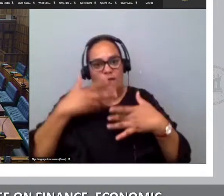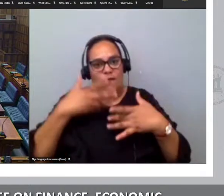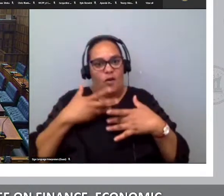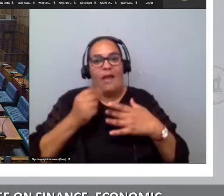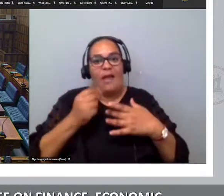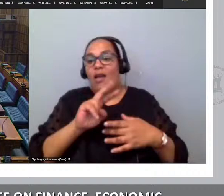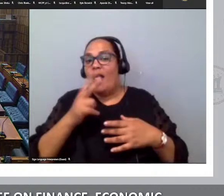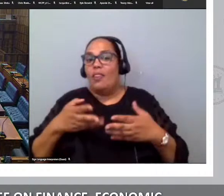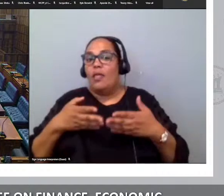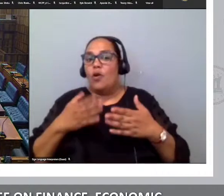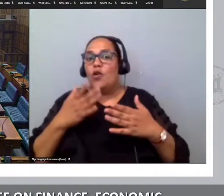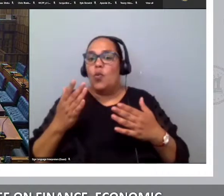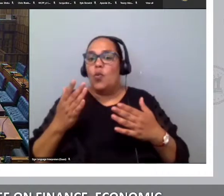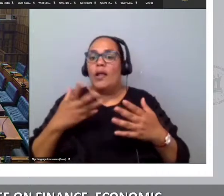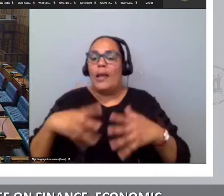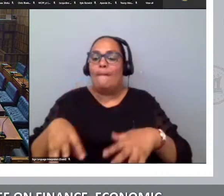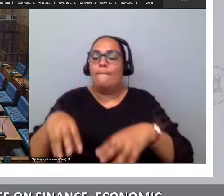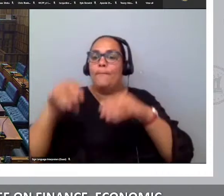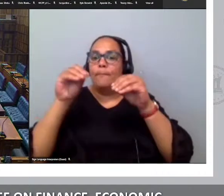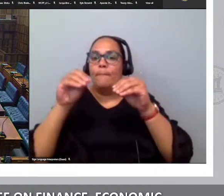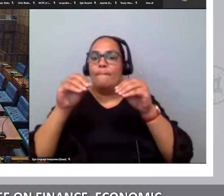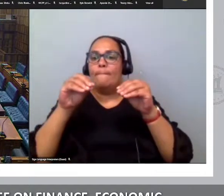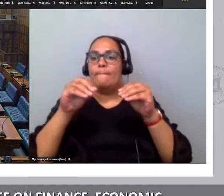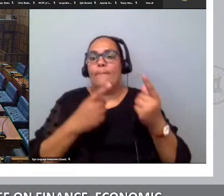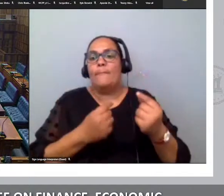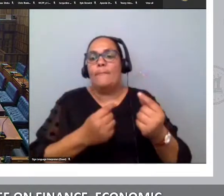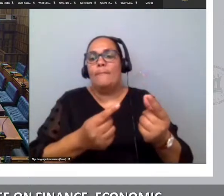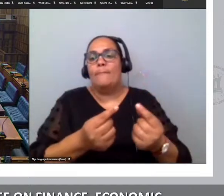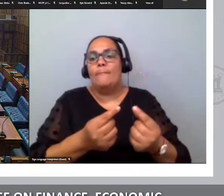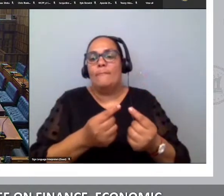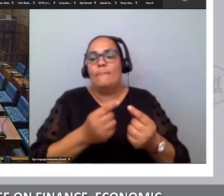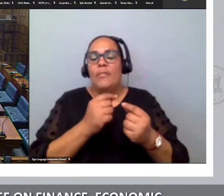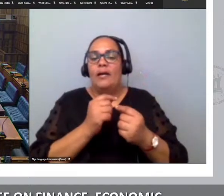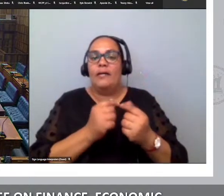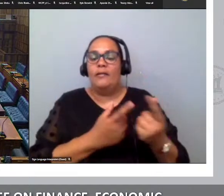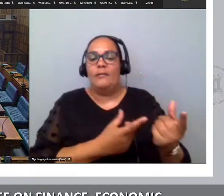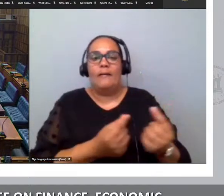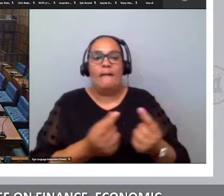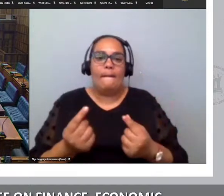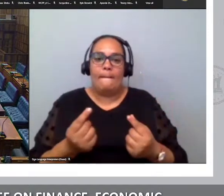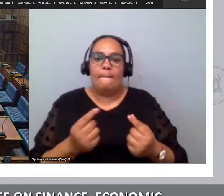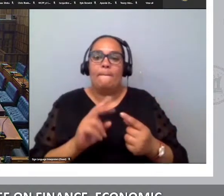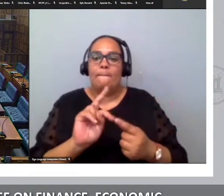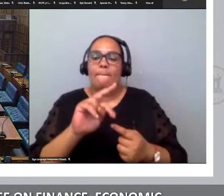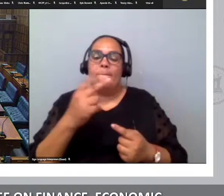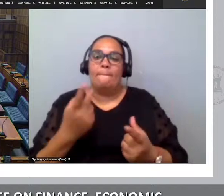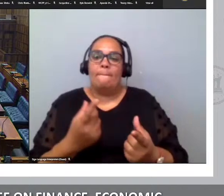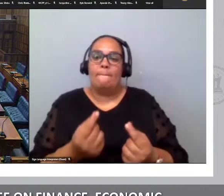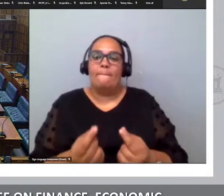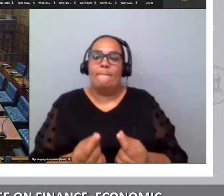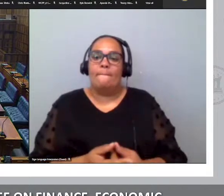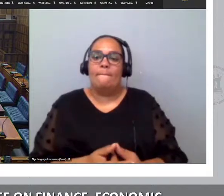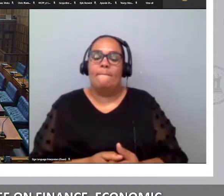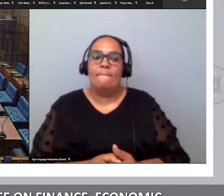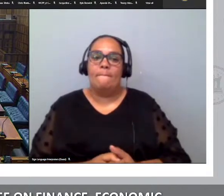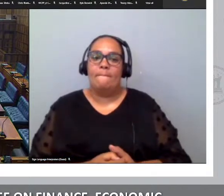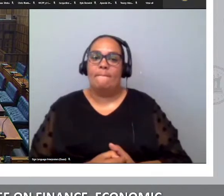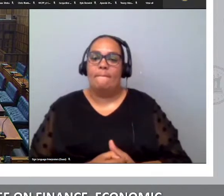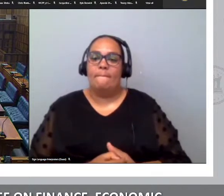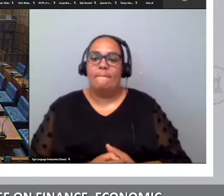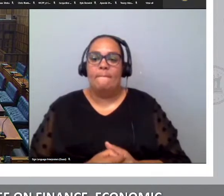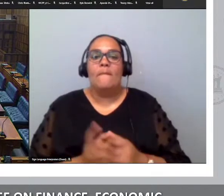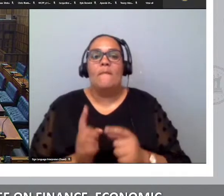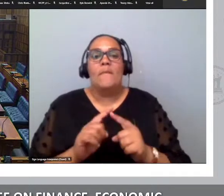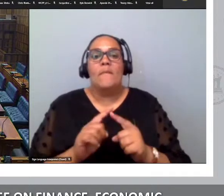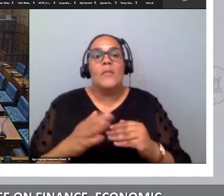vessel that actually will be able to pick up this cargo if I drop it at another port in South Africa or alternatively at another Port more so